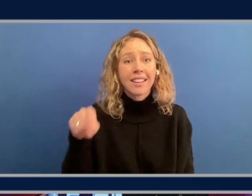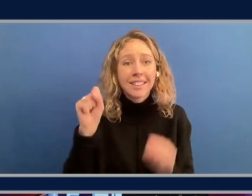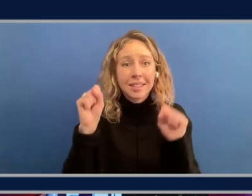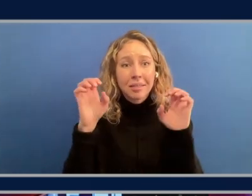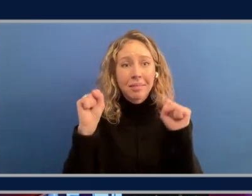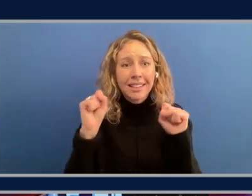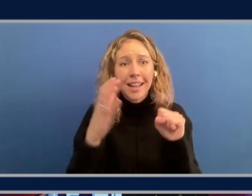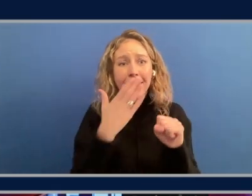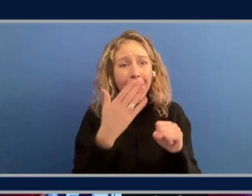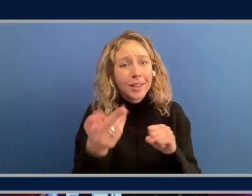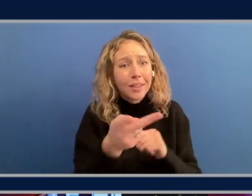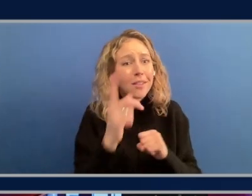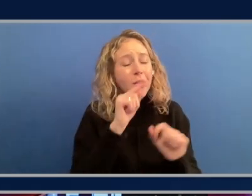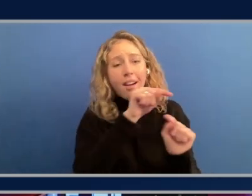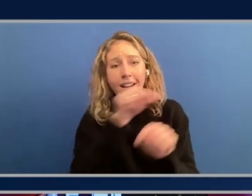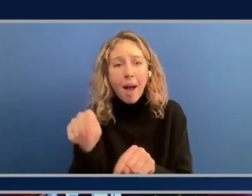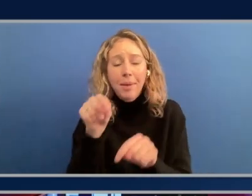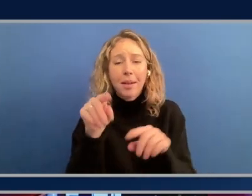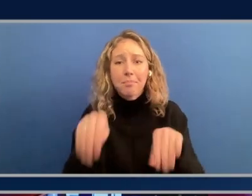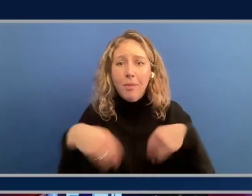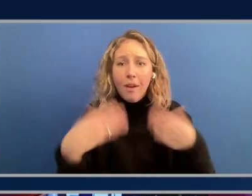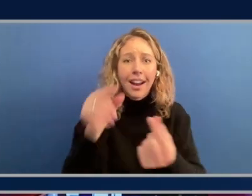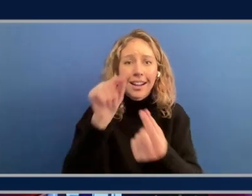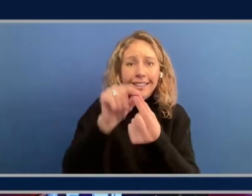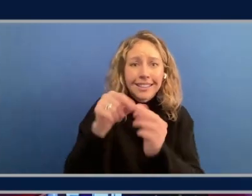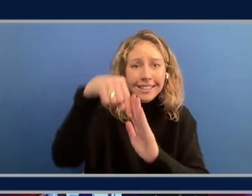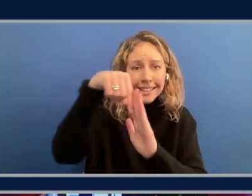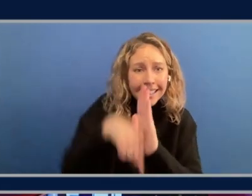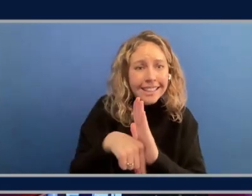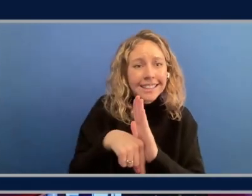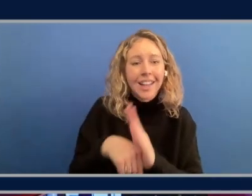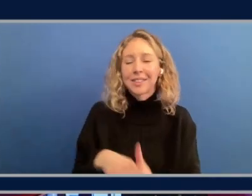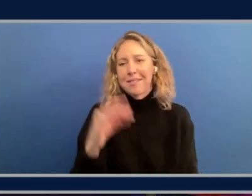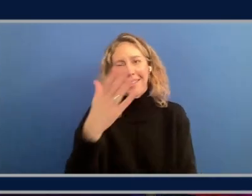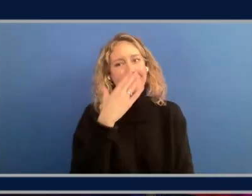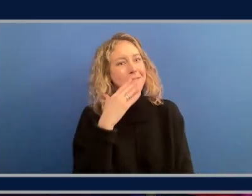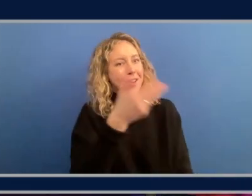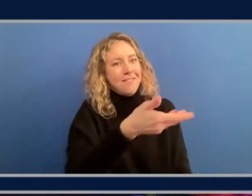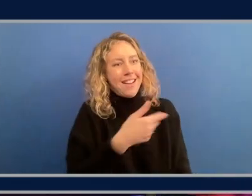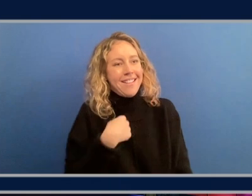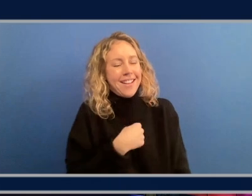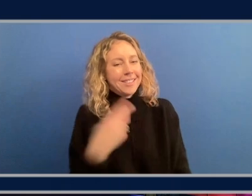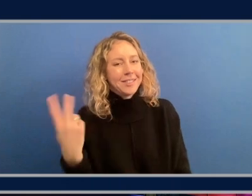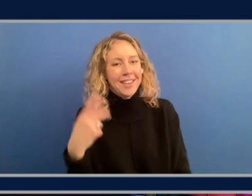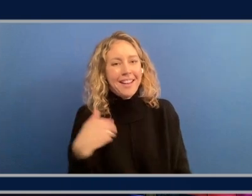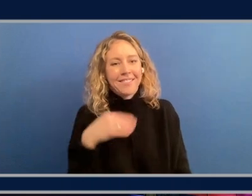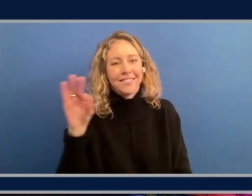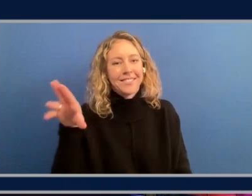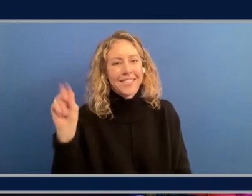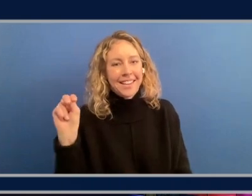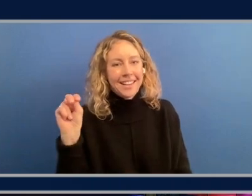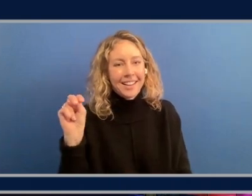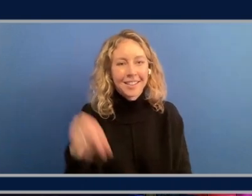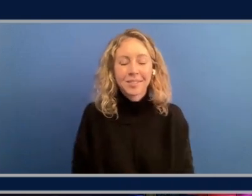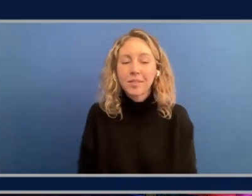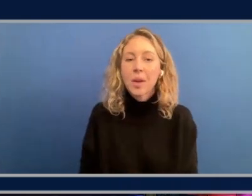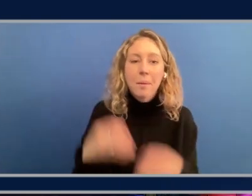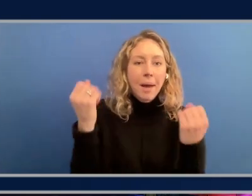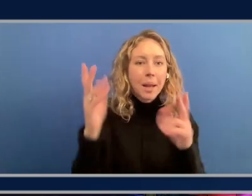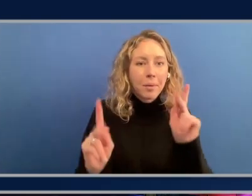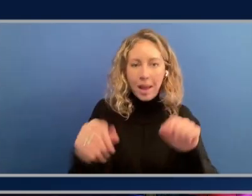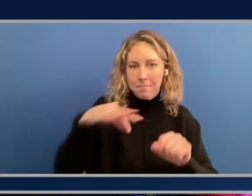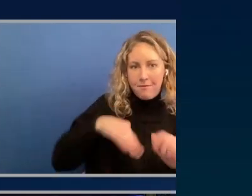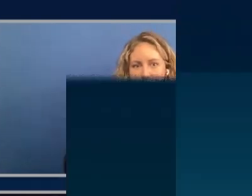coming on, providing such a No, detailed thank you for analysis. having us. Thank This you was for so having much us. fun. Yeah. And I think there's so many things that people can get out of this, and so I